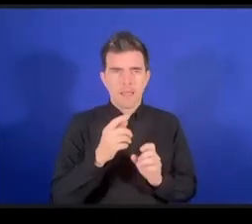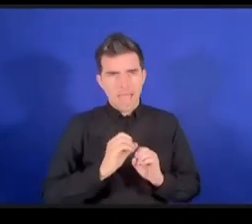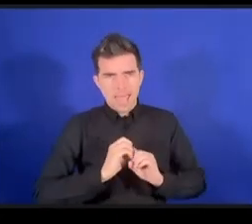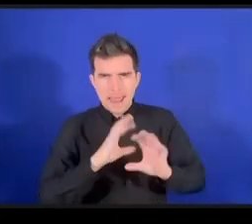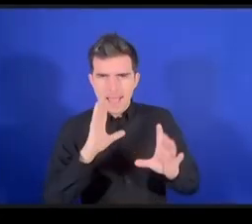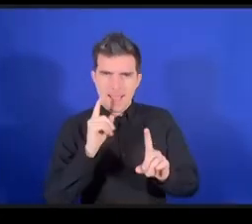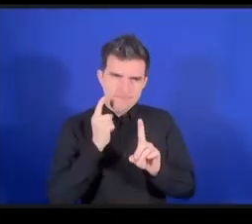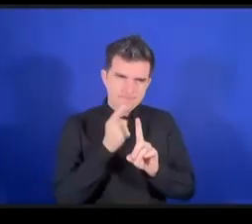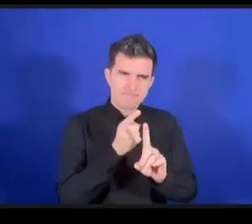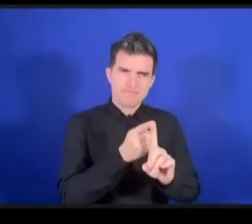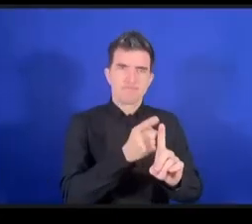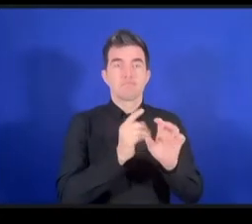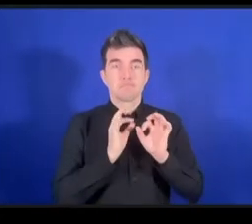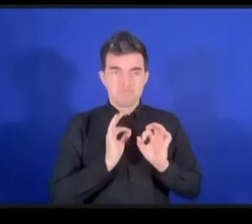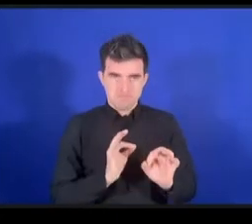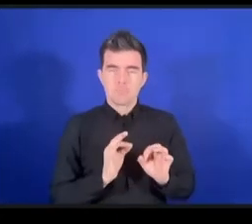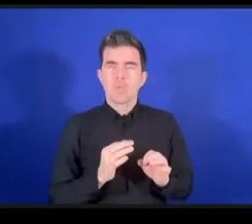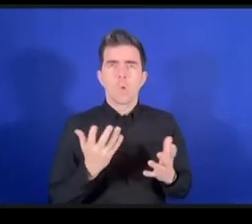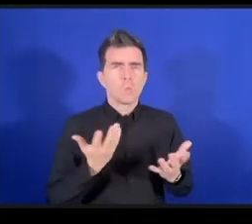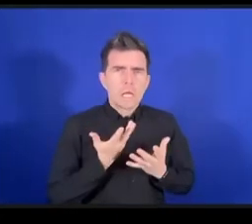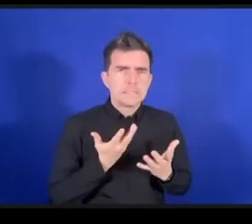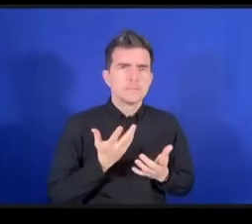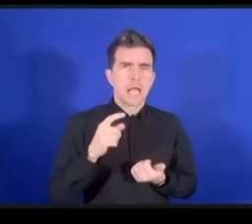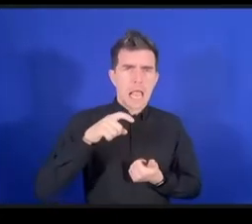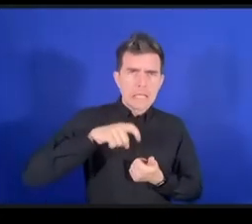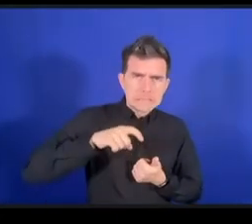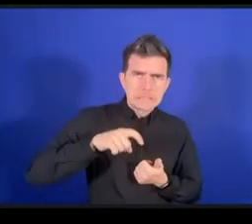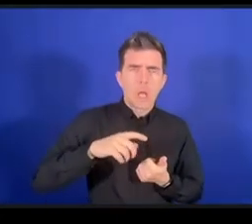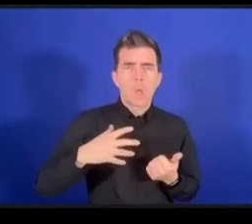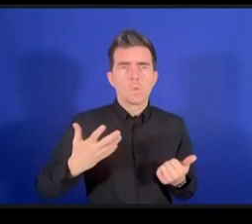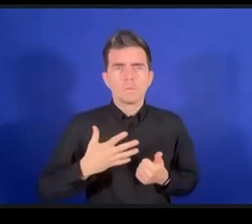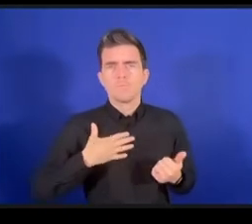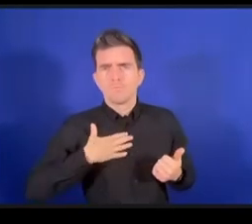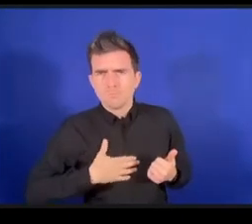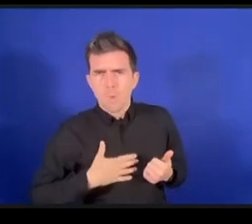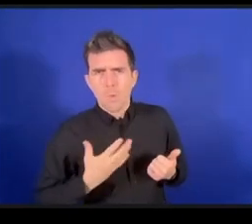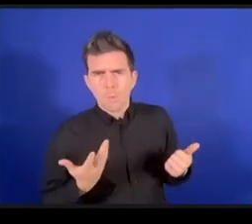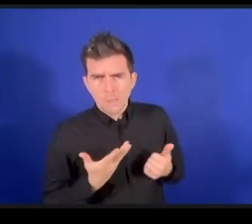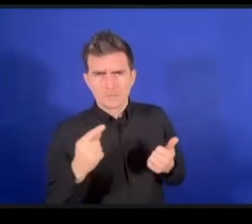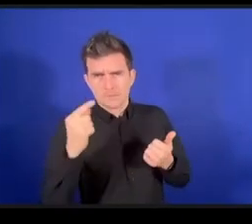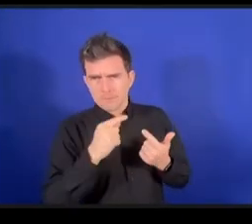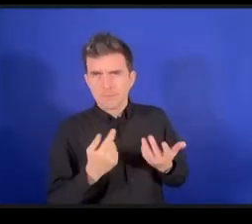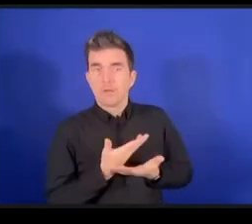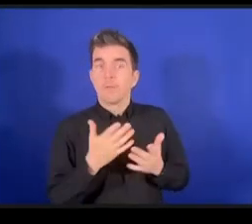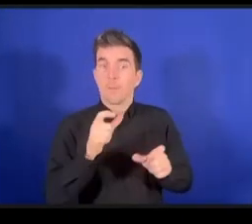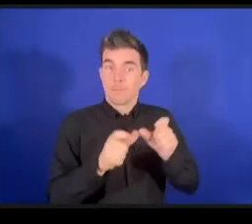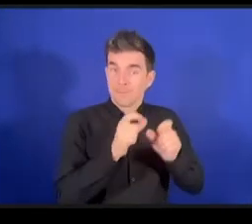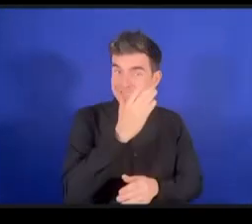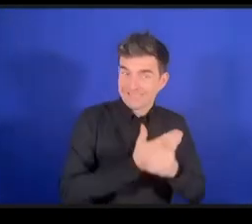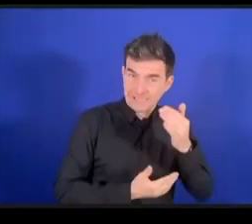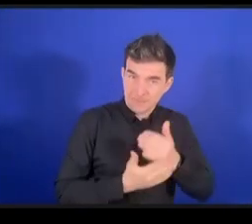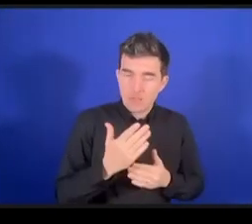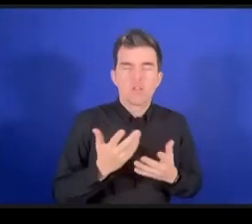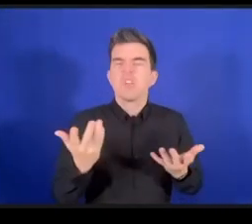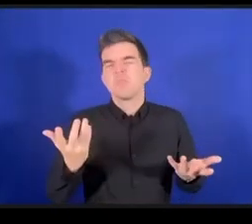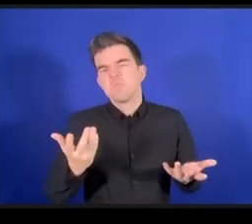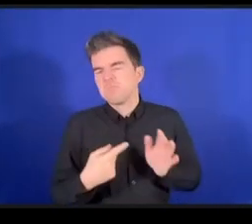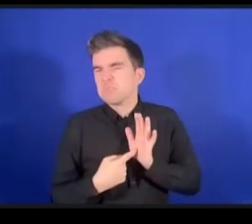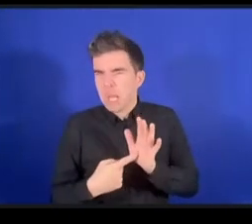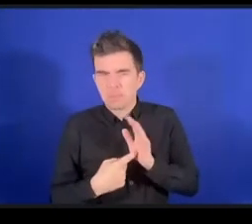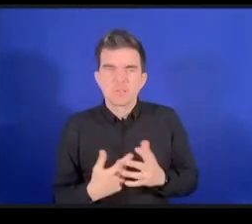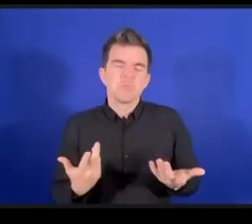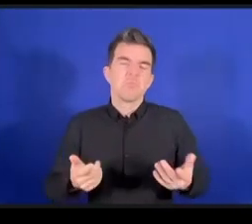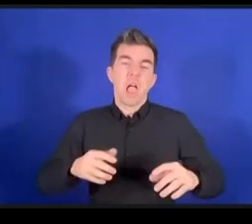as education, employment, and smart cities, access to different resources, et cetera, et